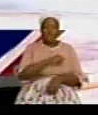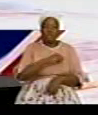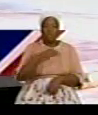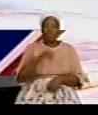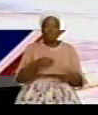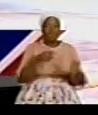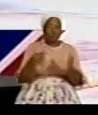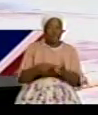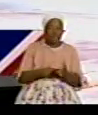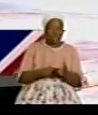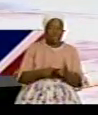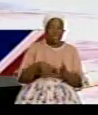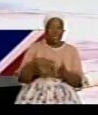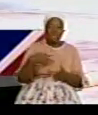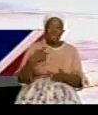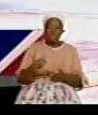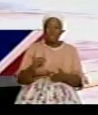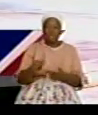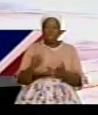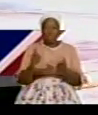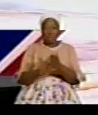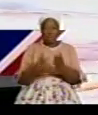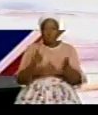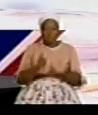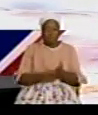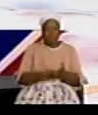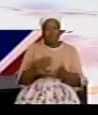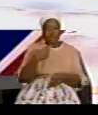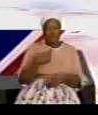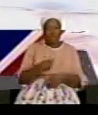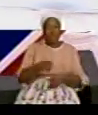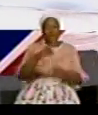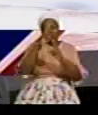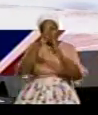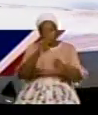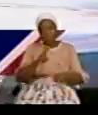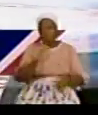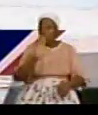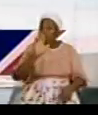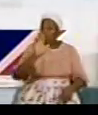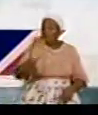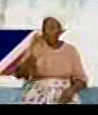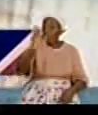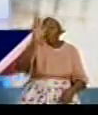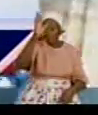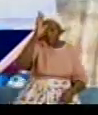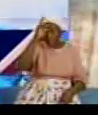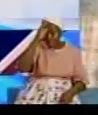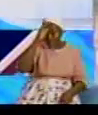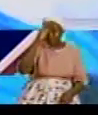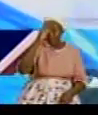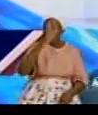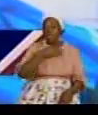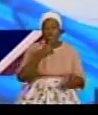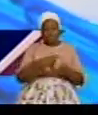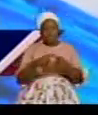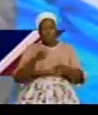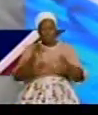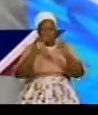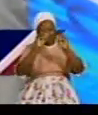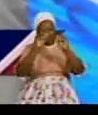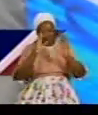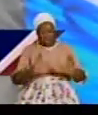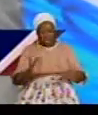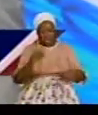The Lord in his word says, honor your father. And then the teacher in